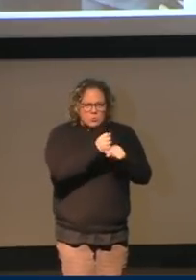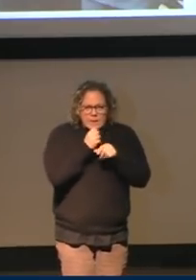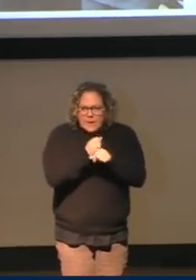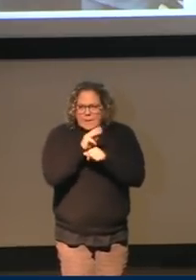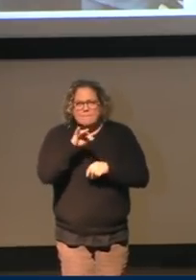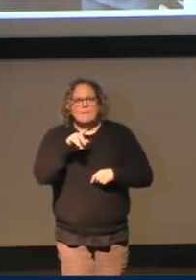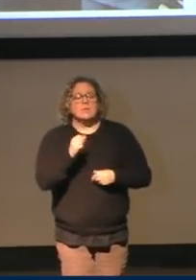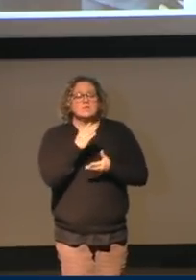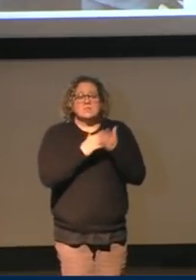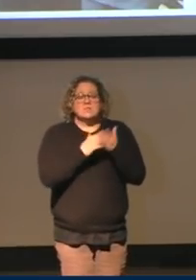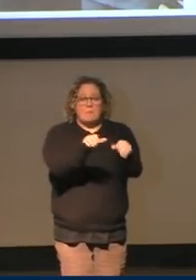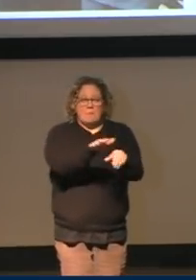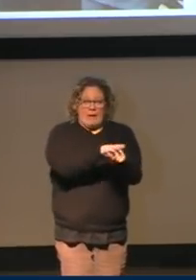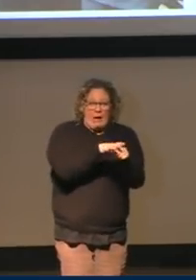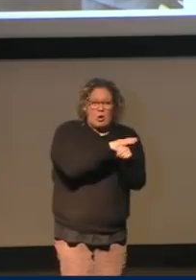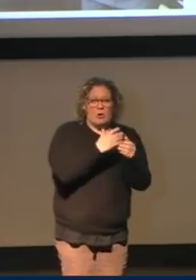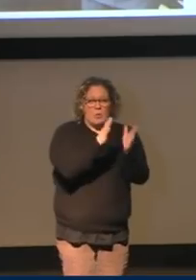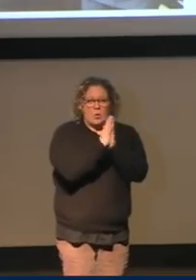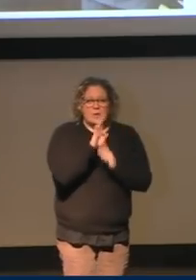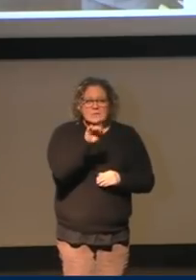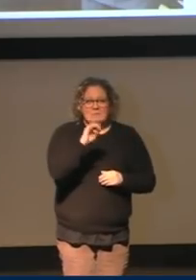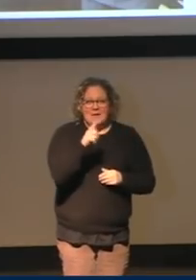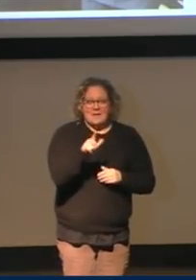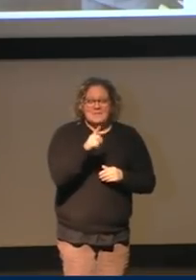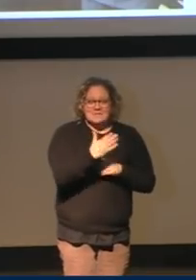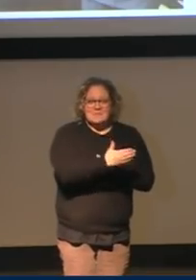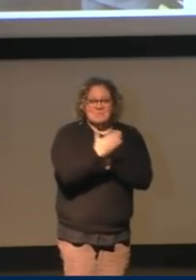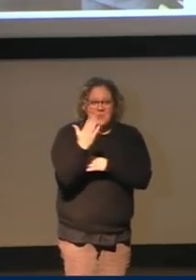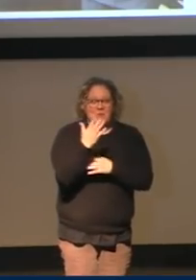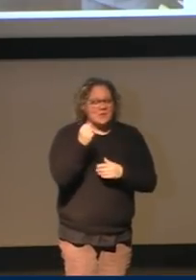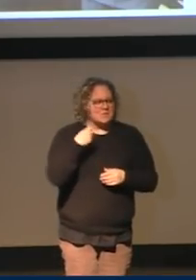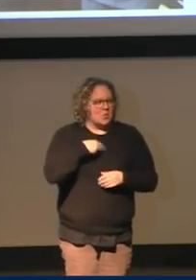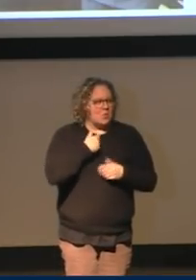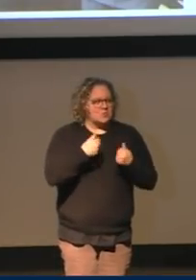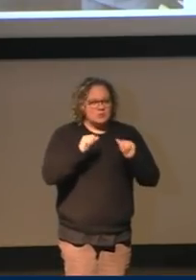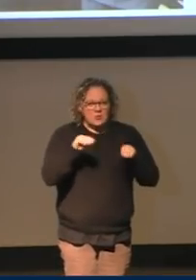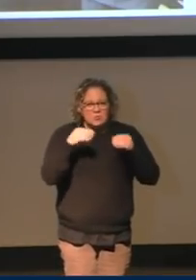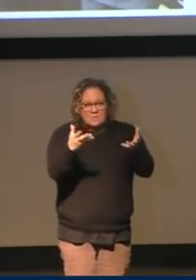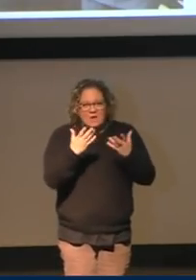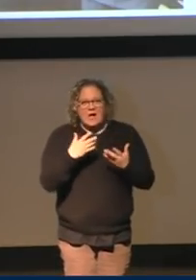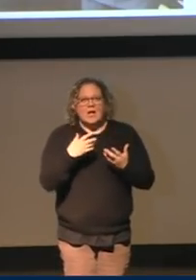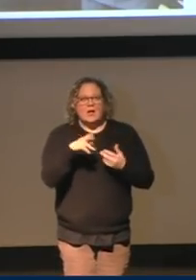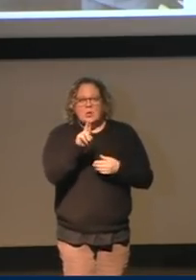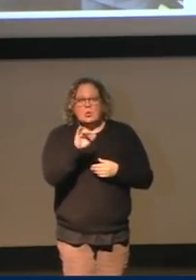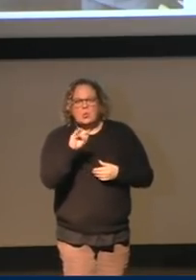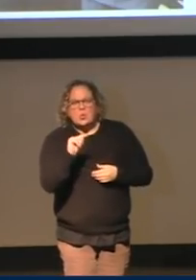have requested bagels in the morning, and so we're also trying to provide bagels for a unit in the